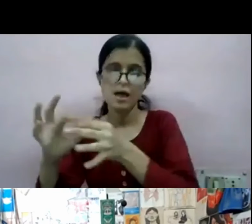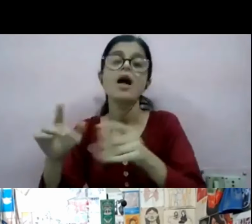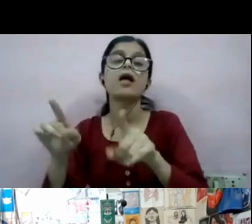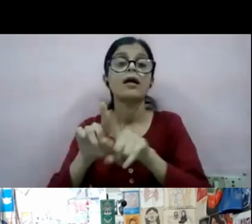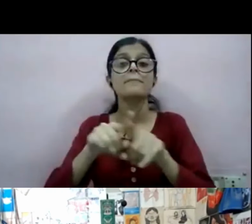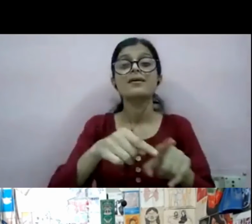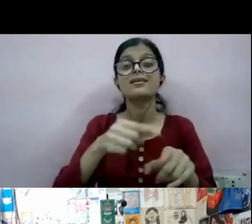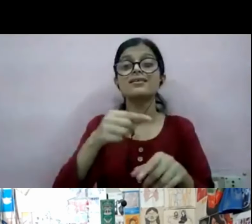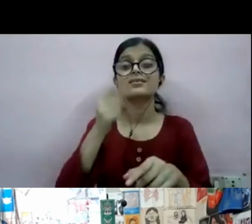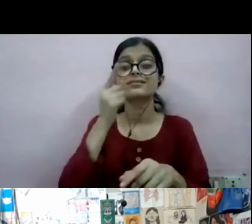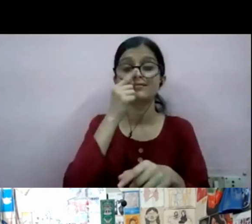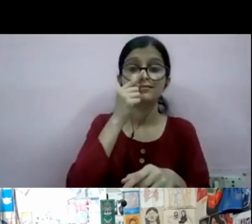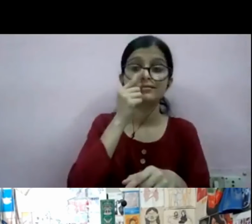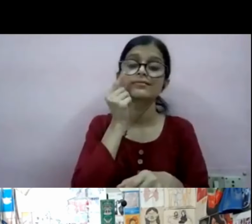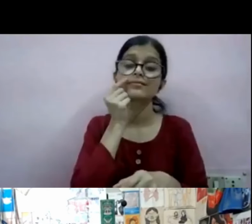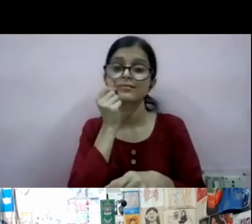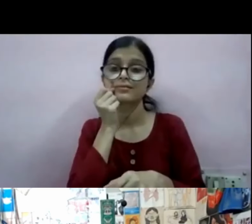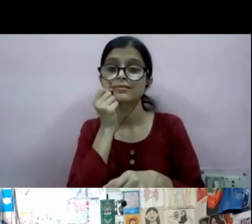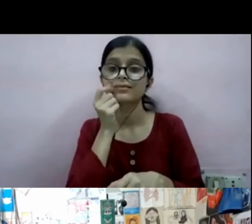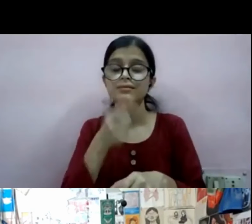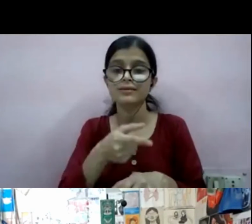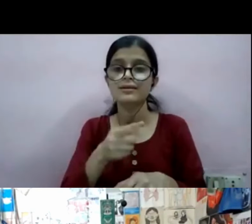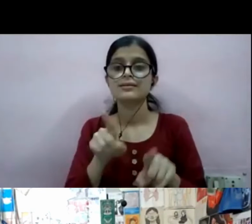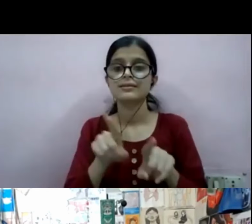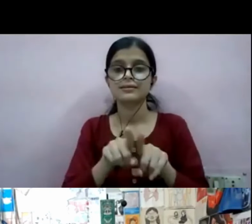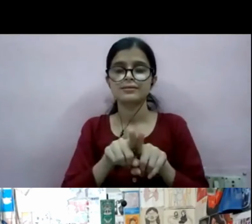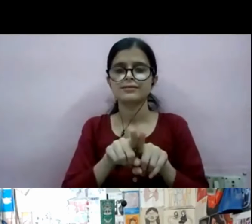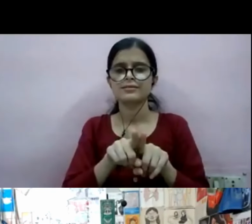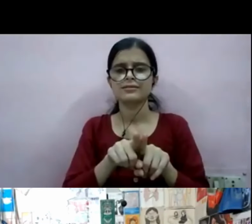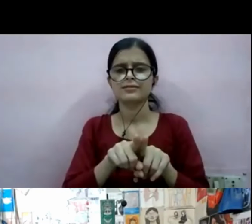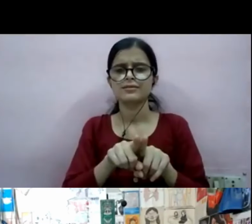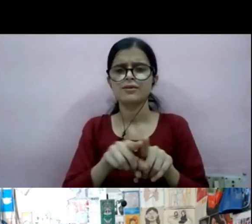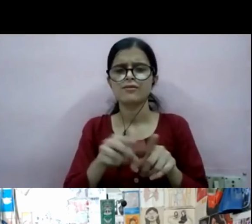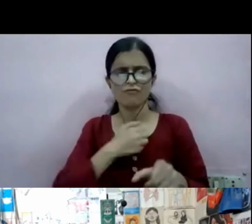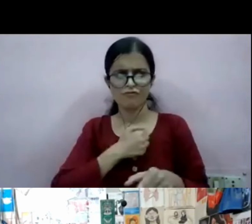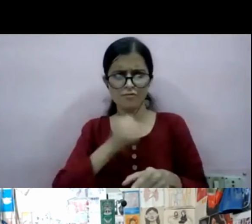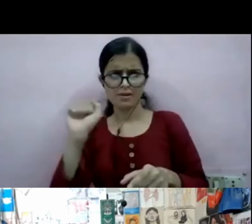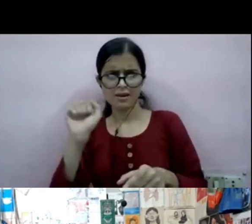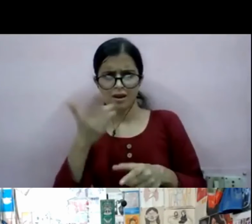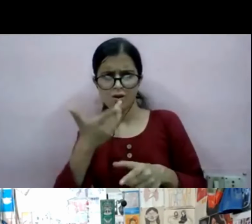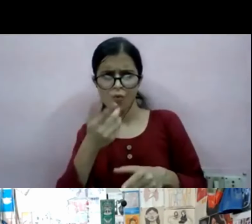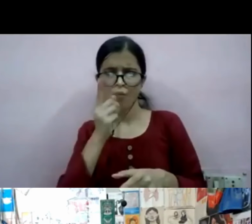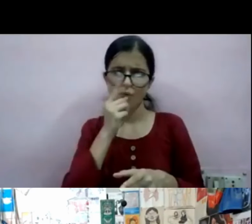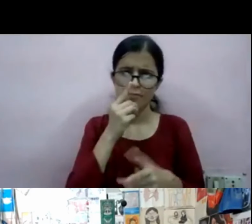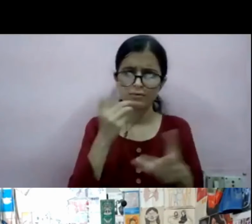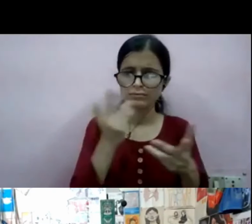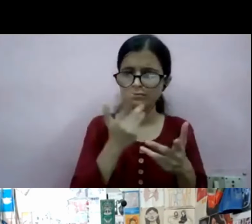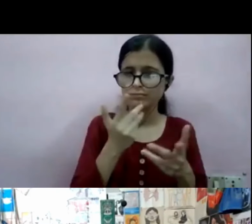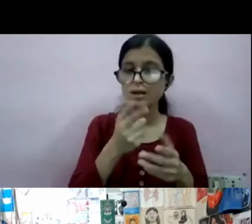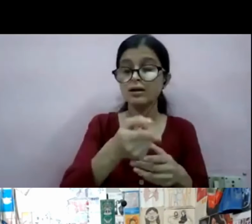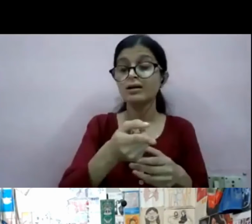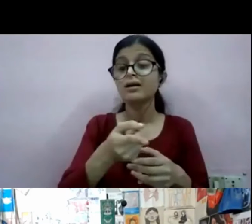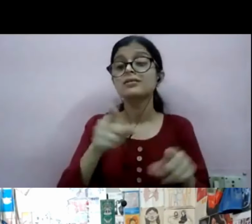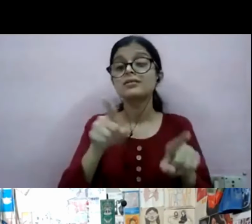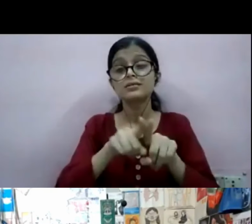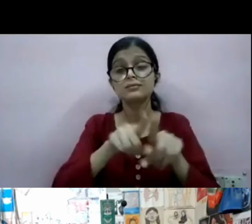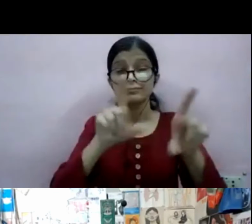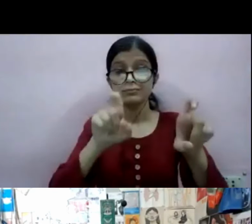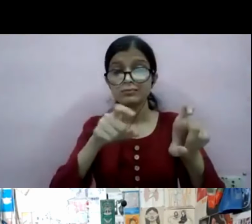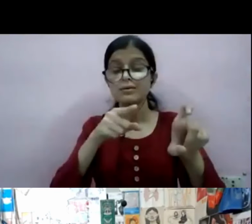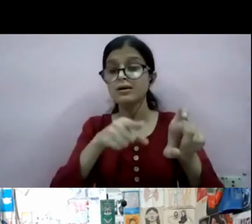to be masculine and thus a man, and feminine and thus a woman. In this picture, those who queer